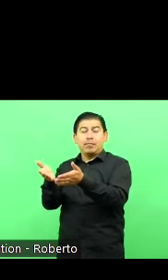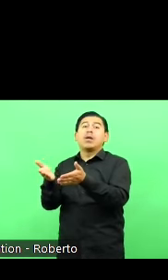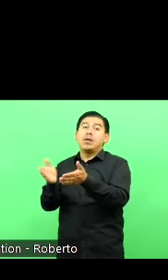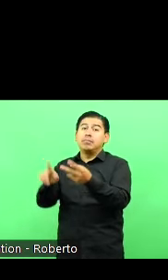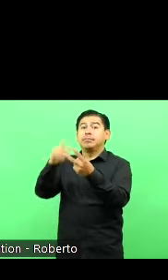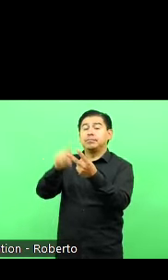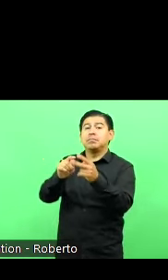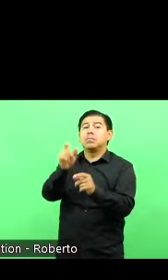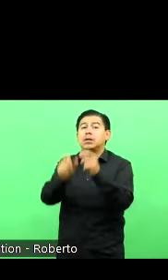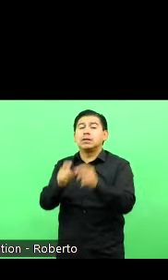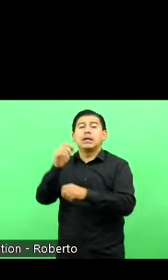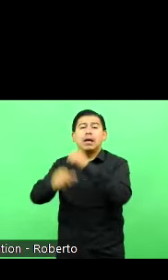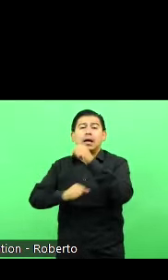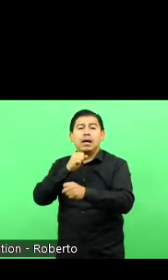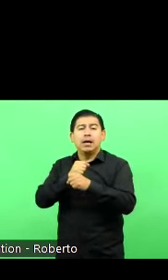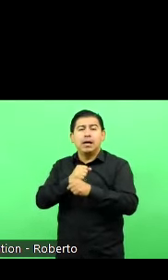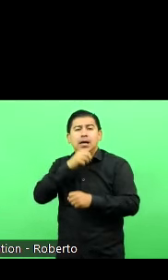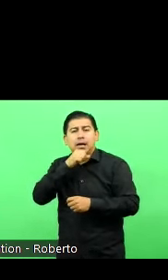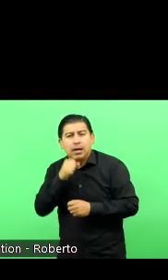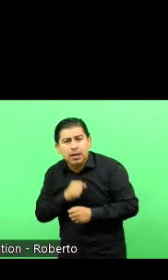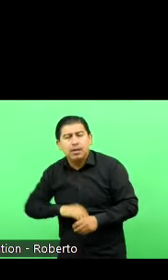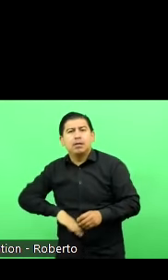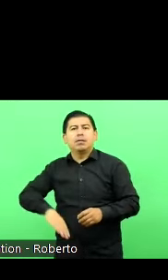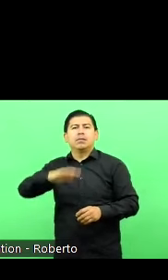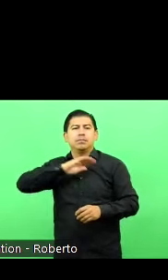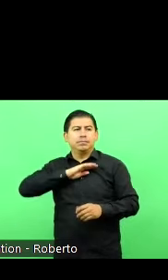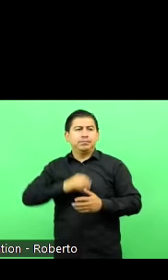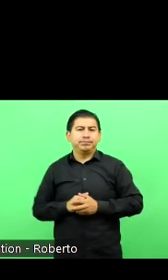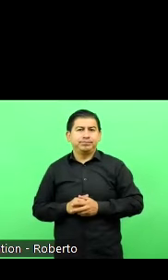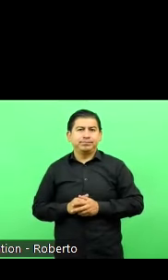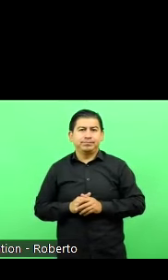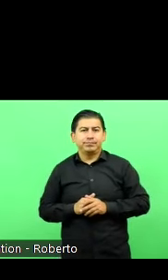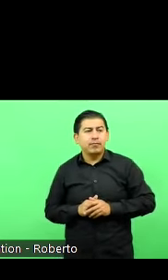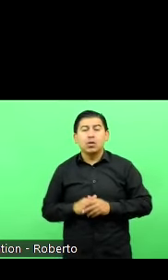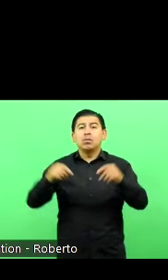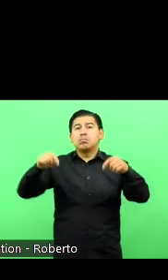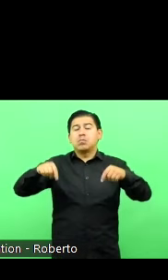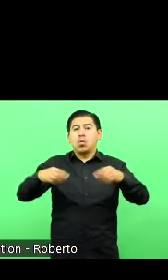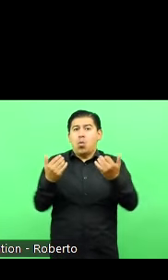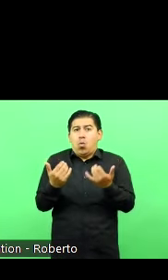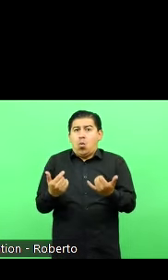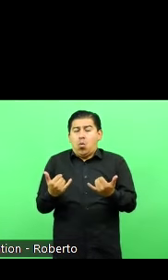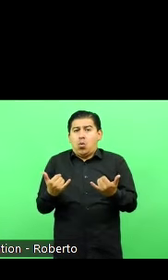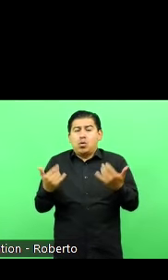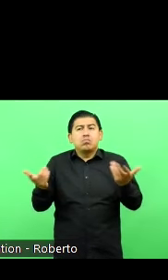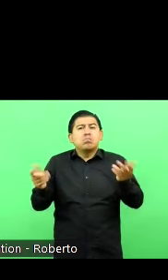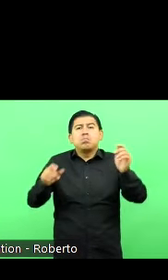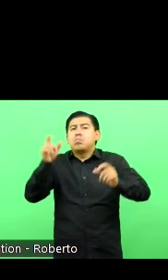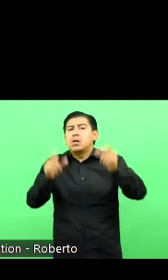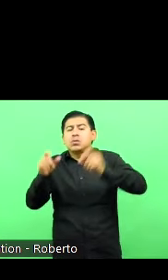Virtually every country is experiencing a growth in the number and proportion of older